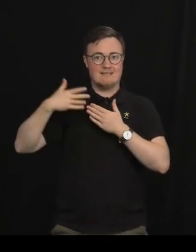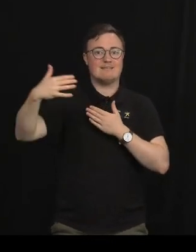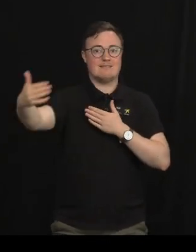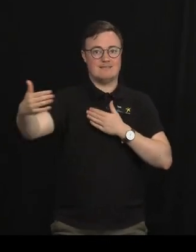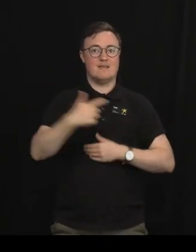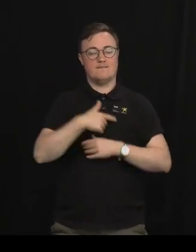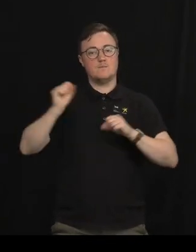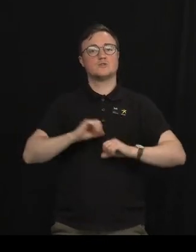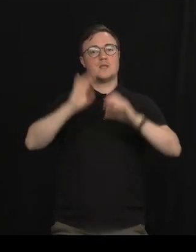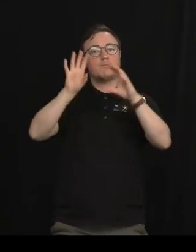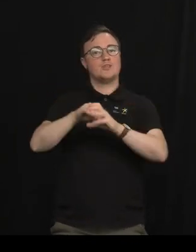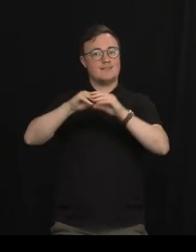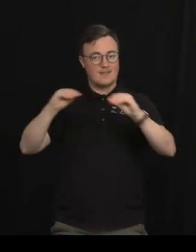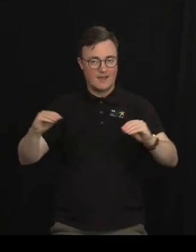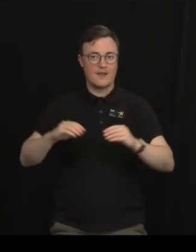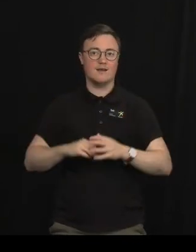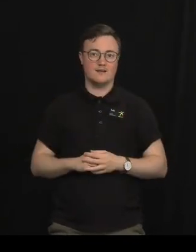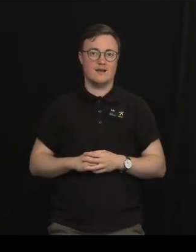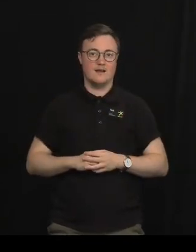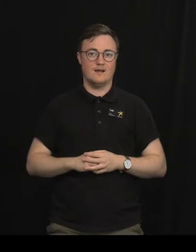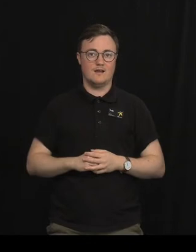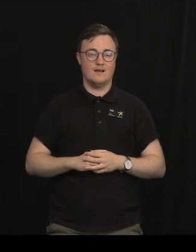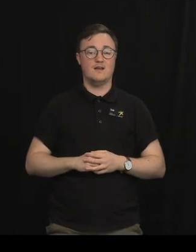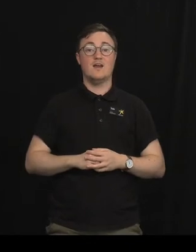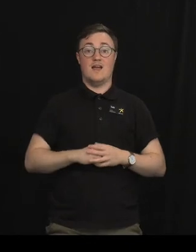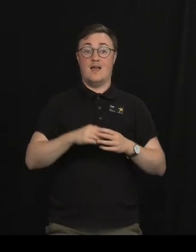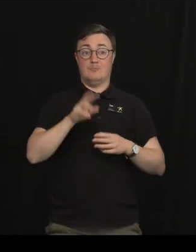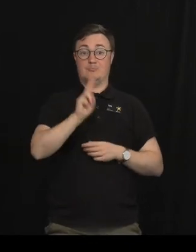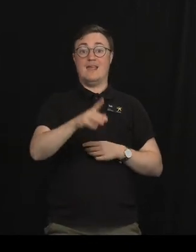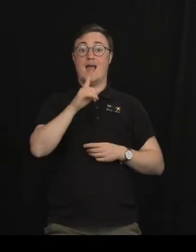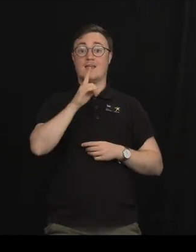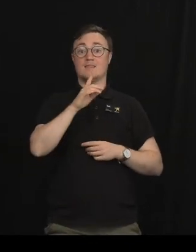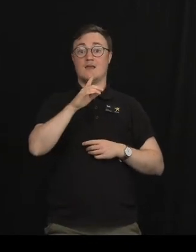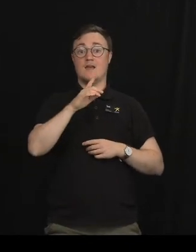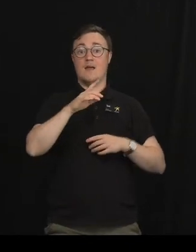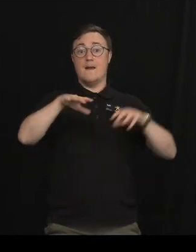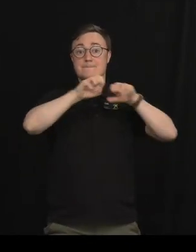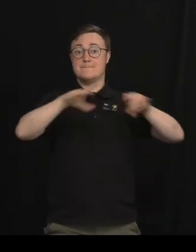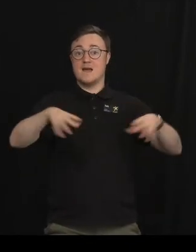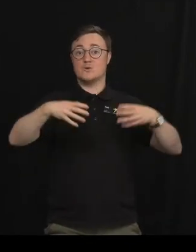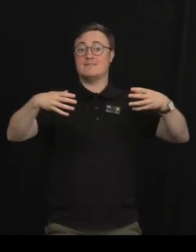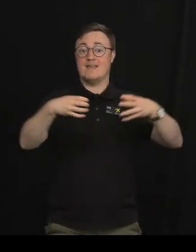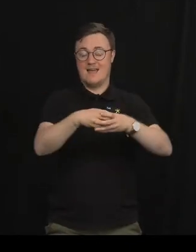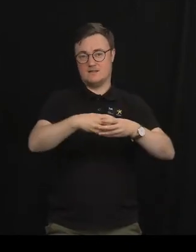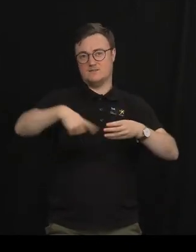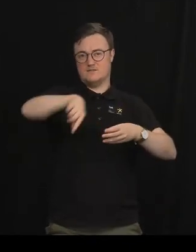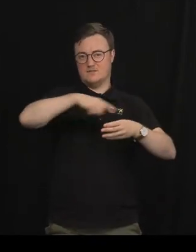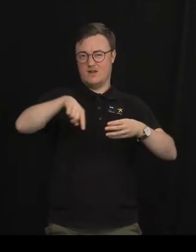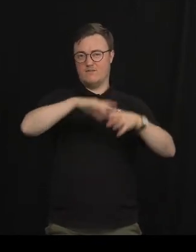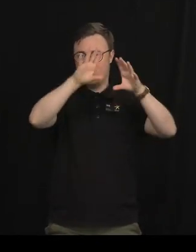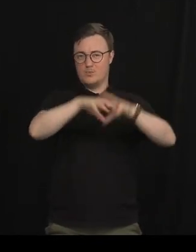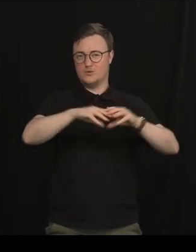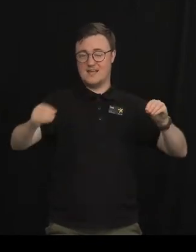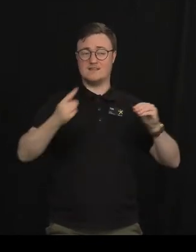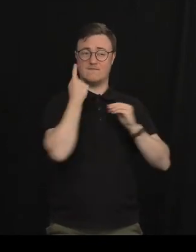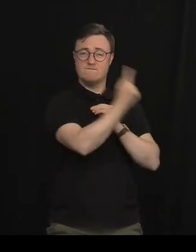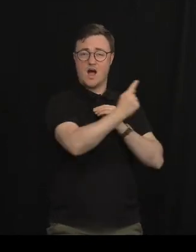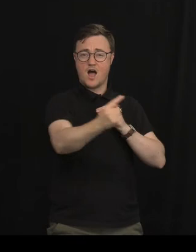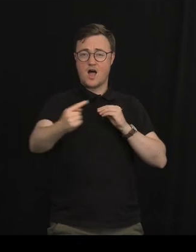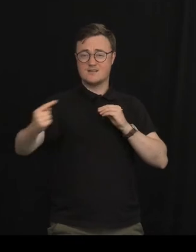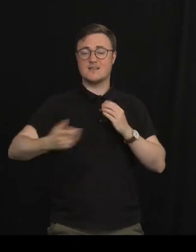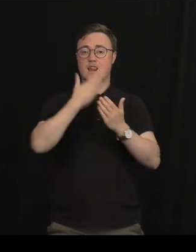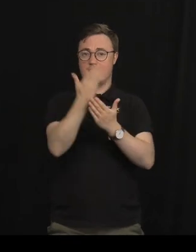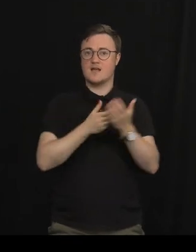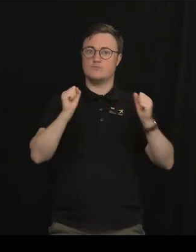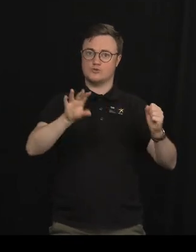substantial, and a very big majority of the budget in every country, in every donor country.